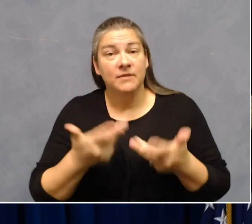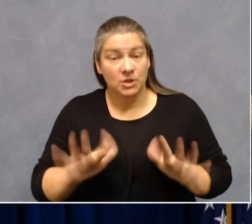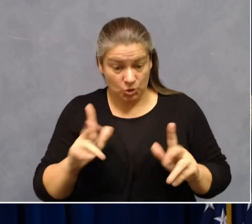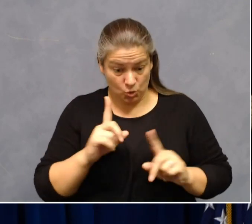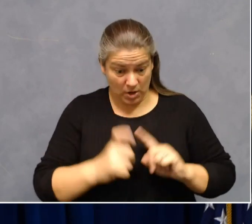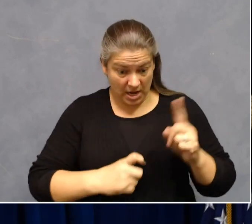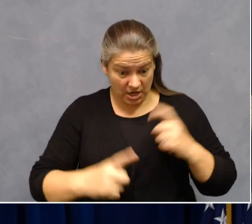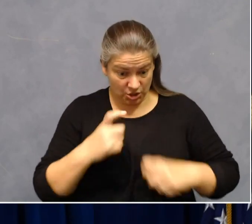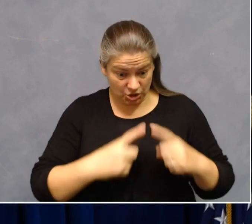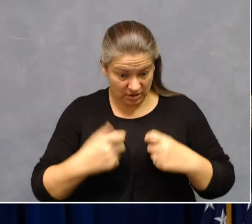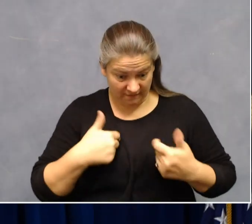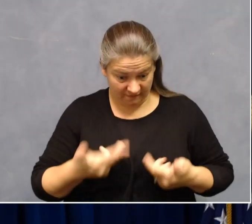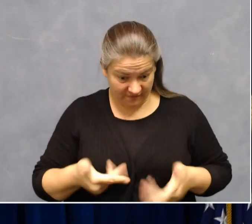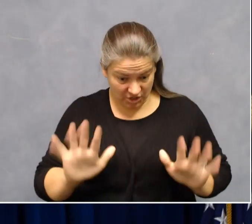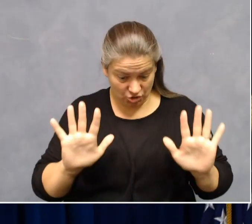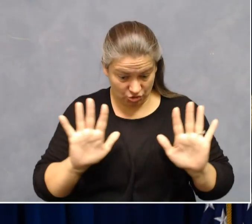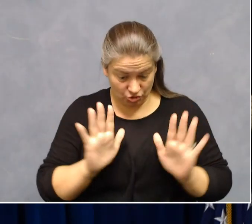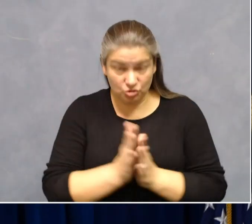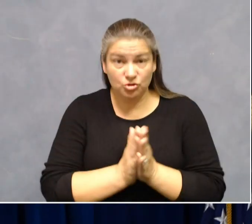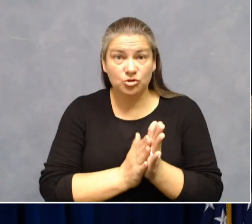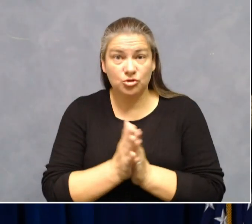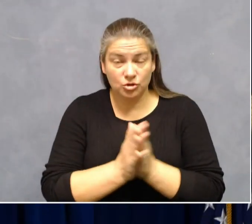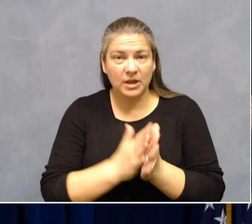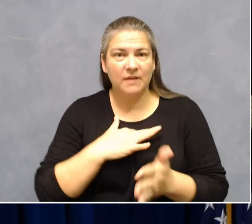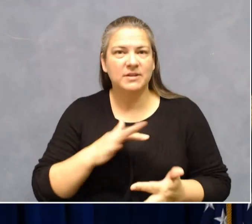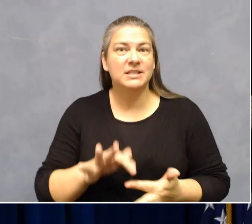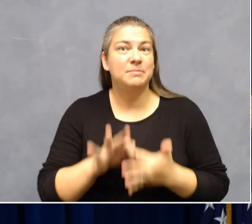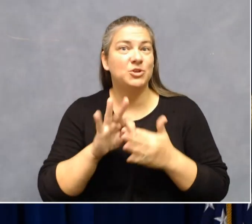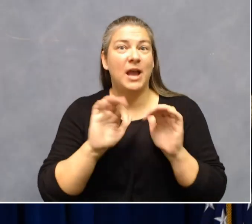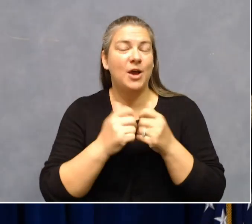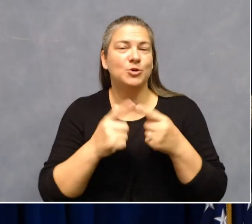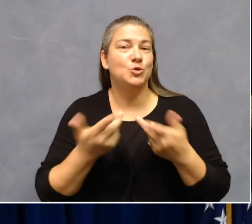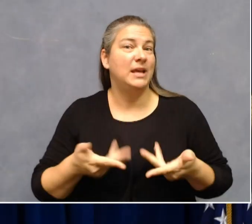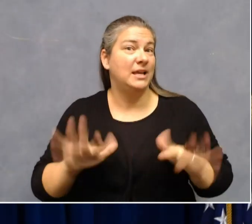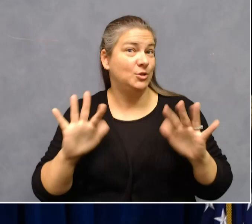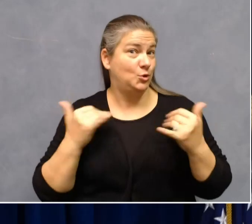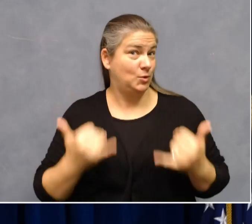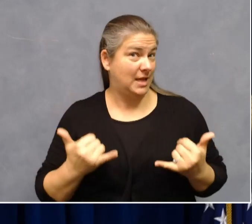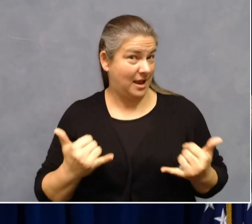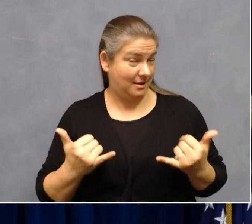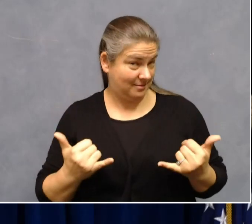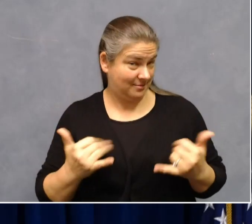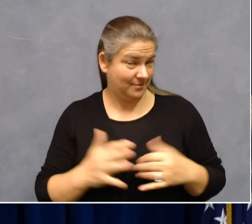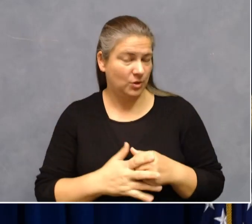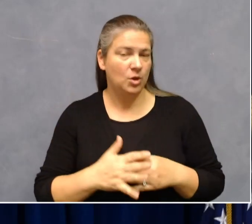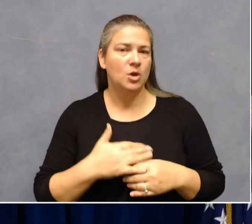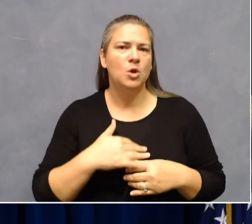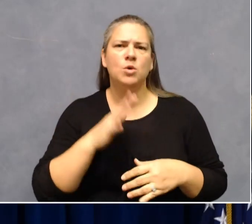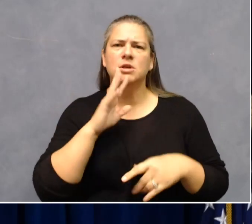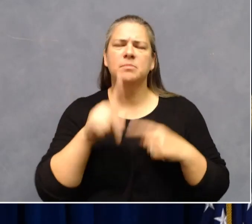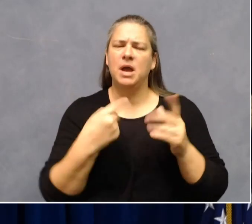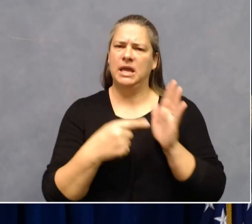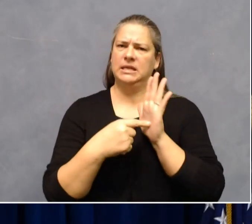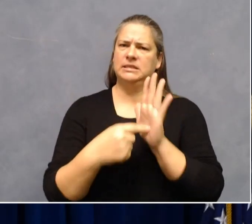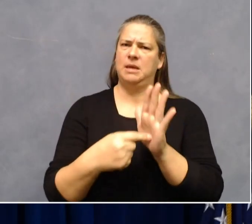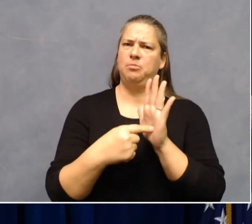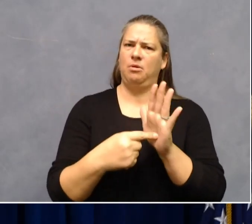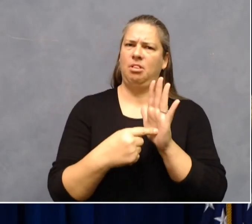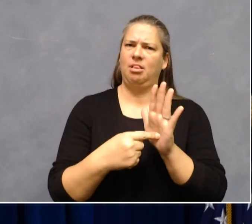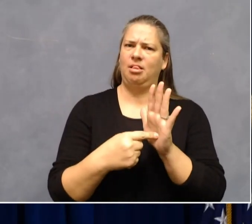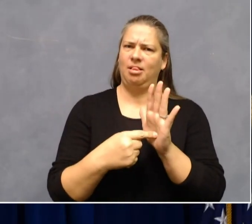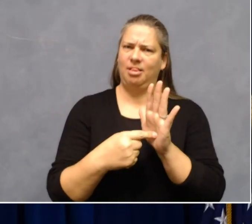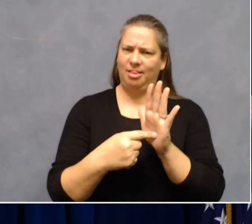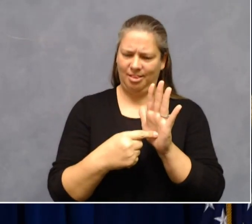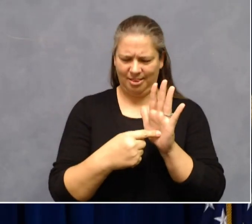received, but we got a pretty special way to end today. I mean, we talk about example in our administration. I actually talk every